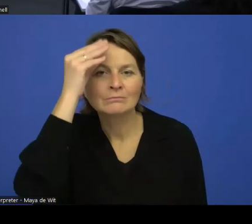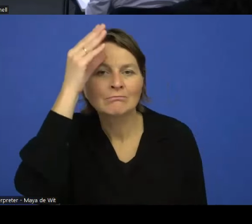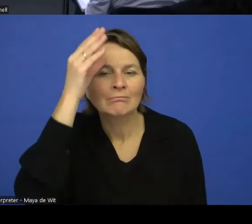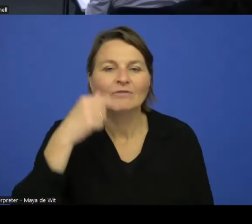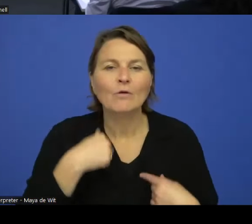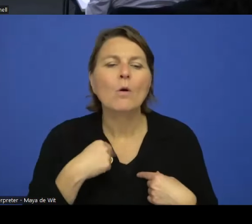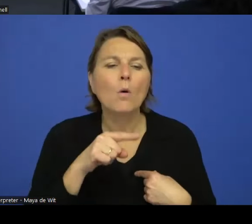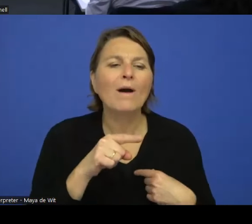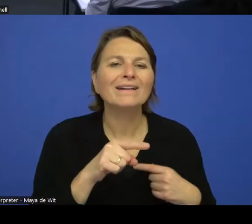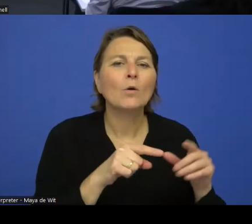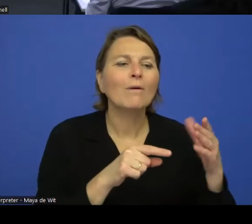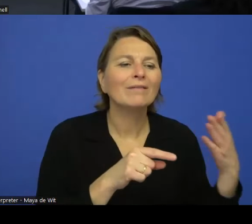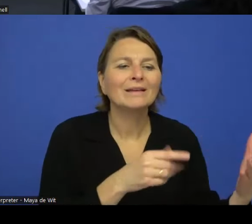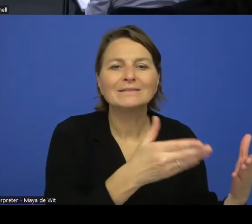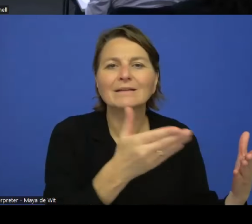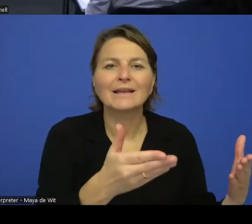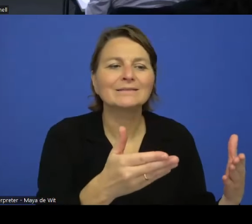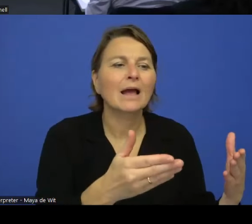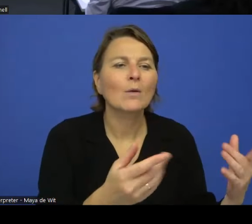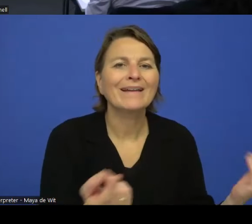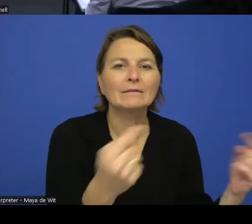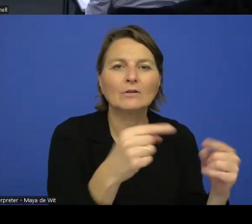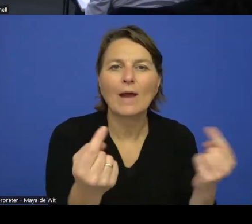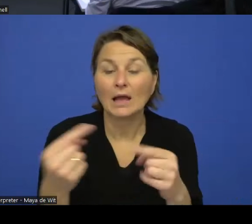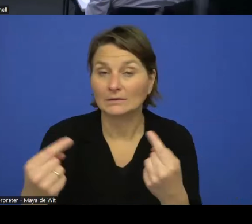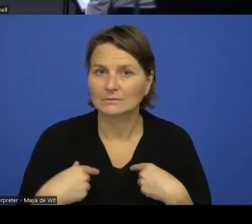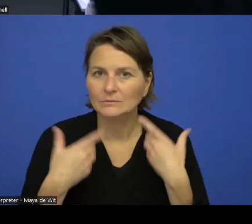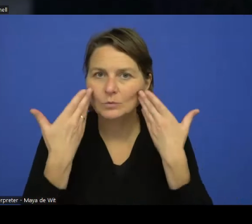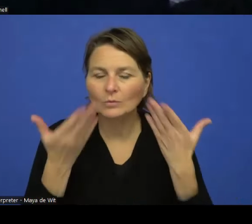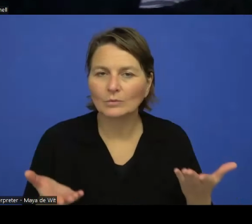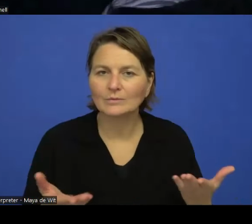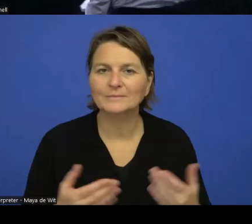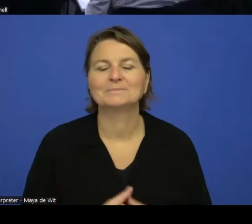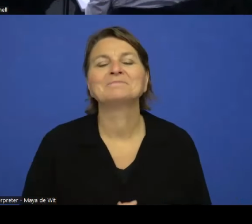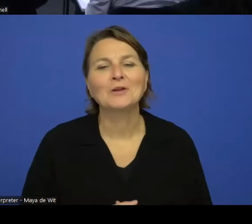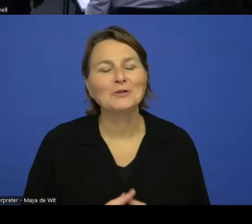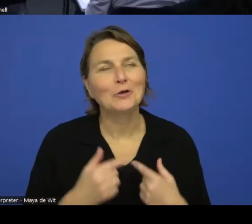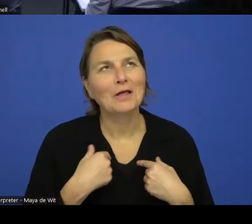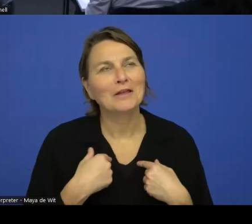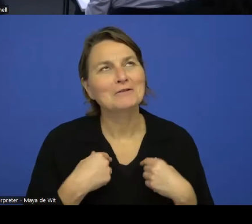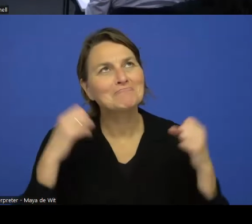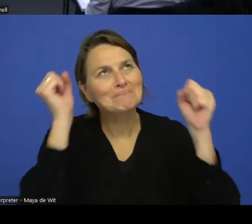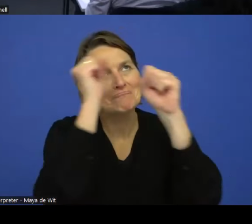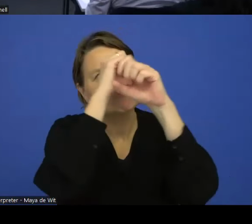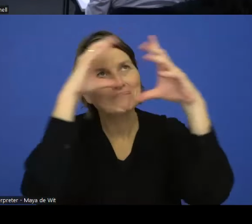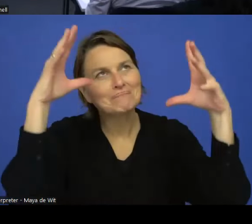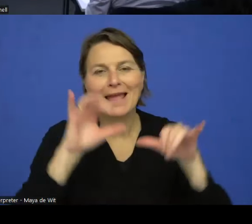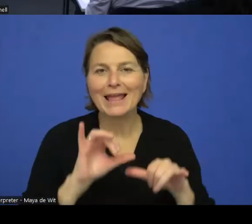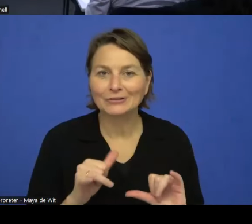other, for example. So yeah, I like the idea of the engineering imagination. I don't really know how we encourage